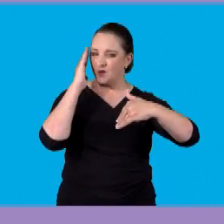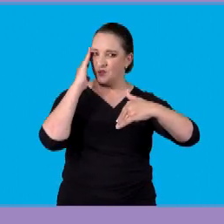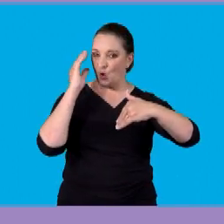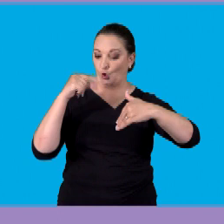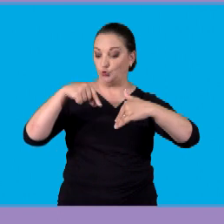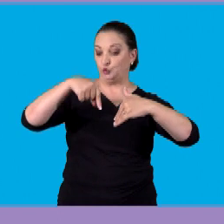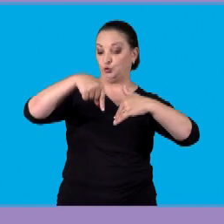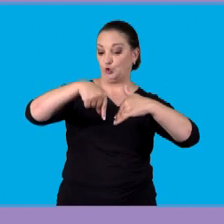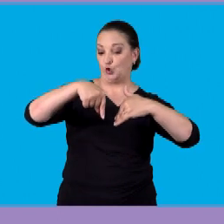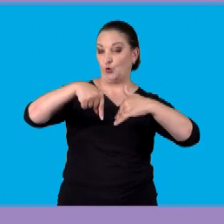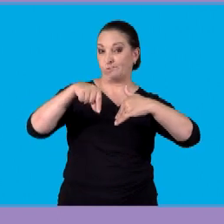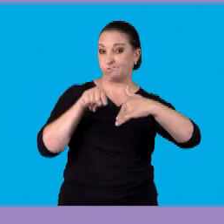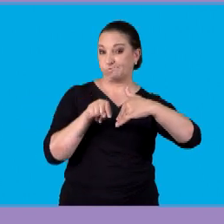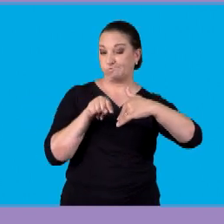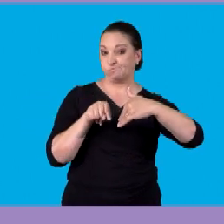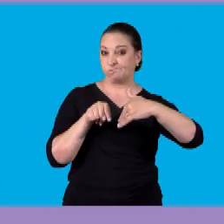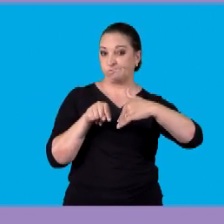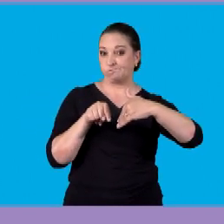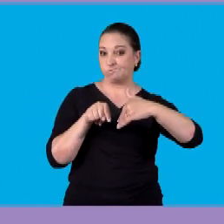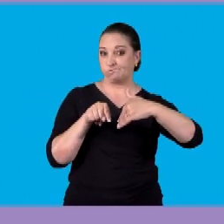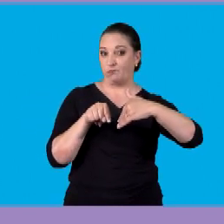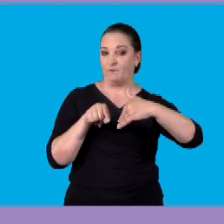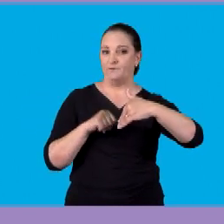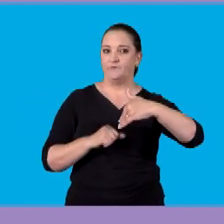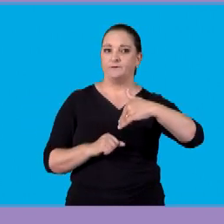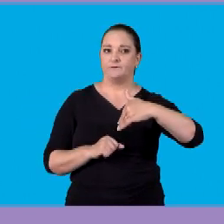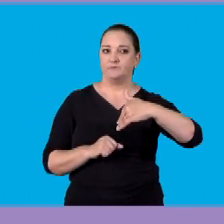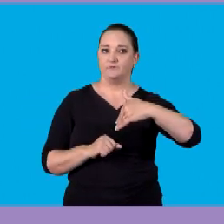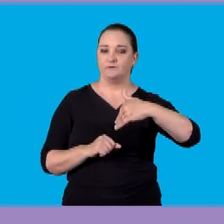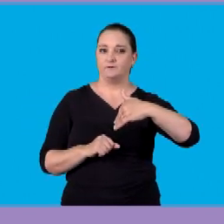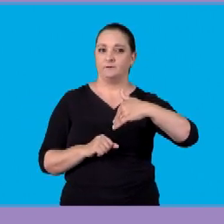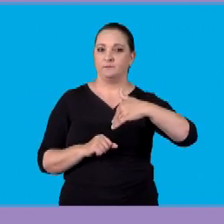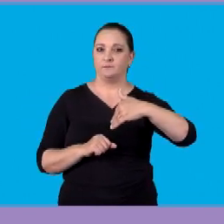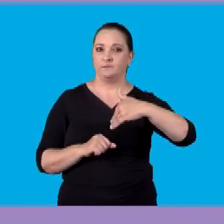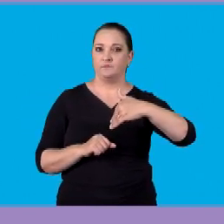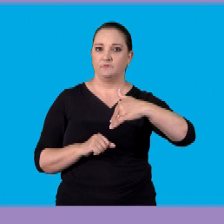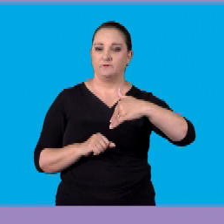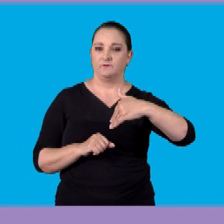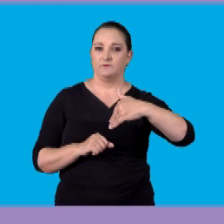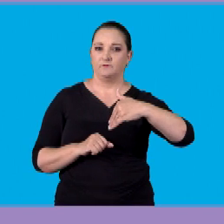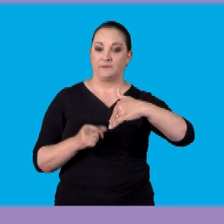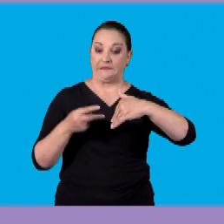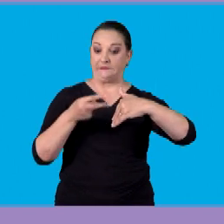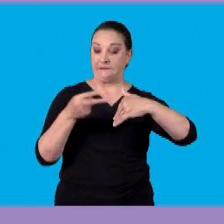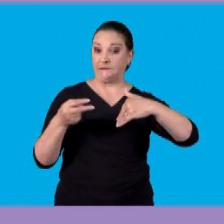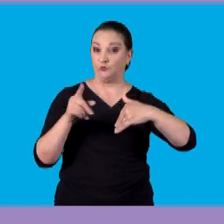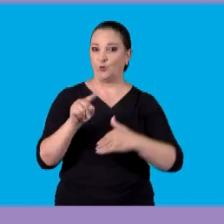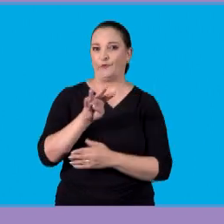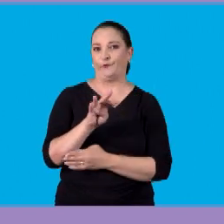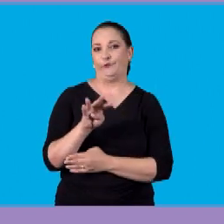that Q, or the angle there at Q, or Q, is equals to